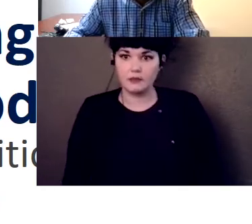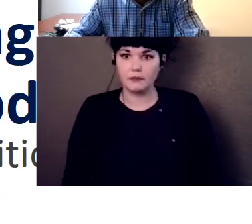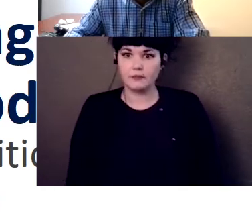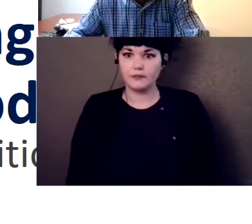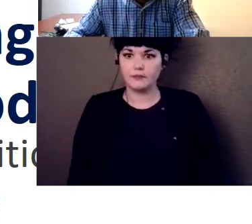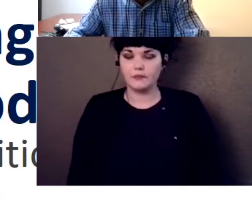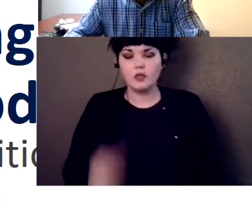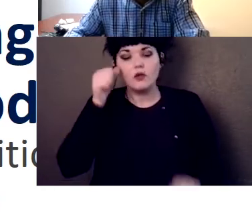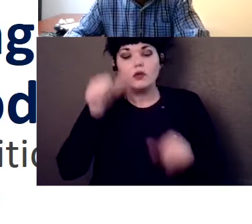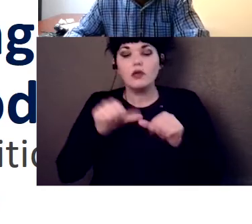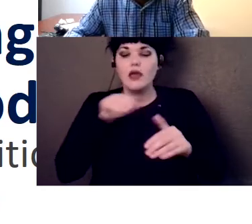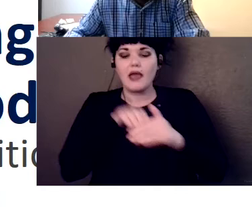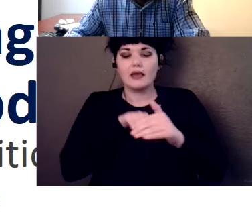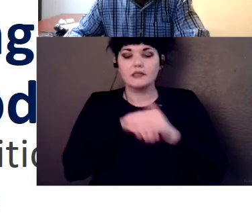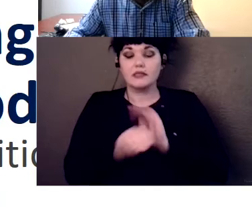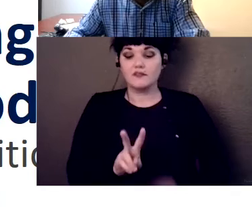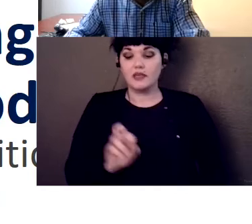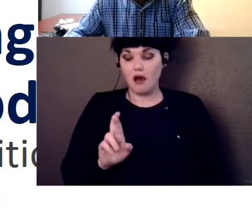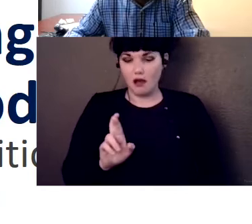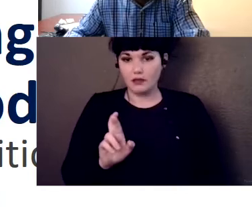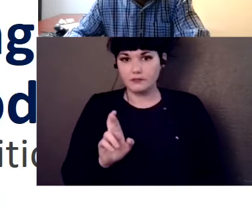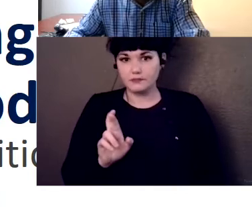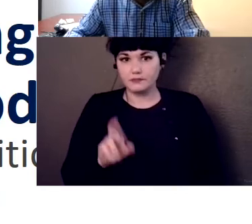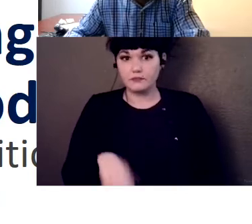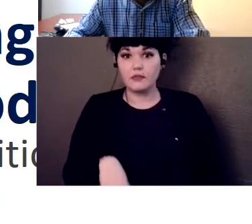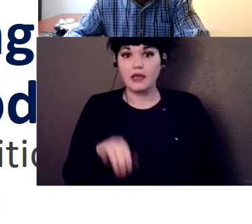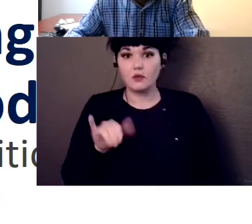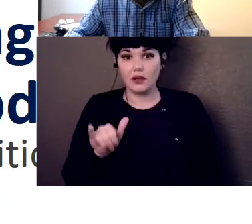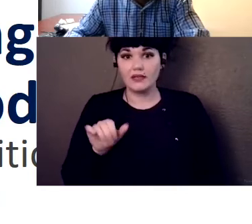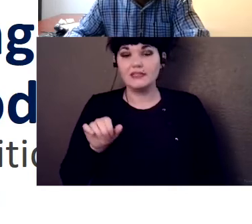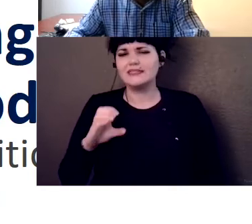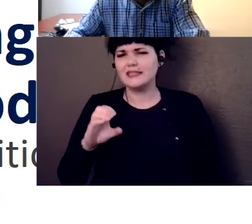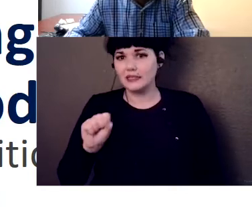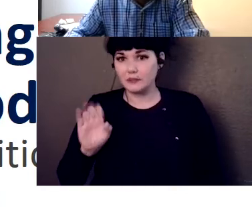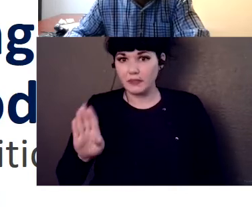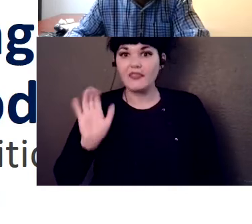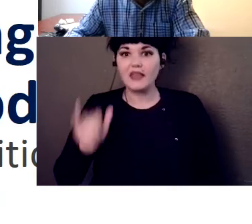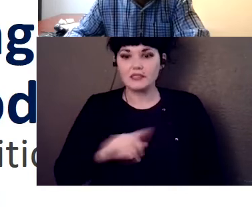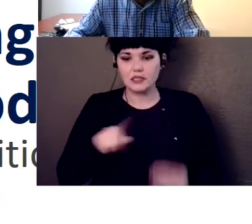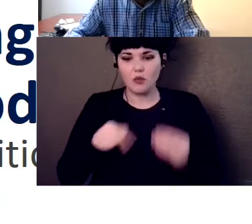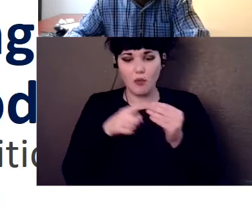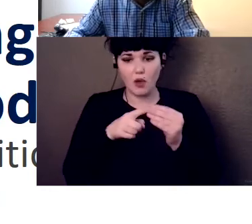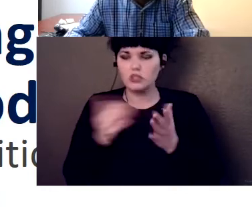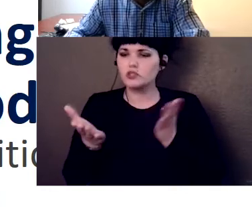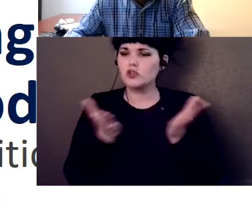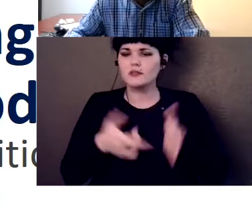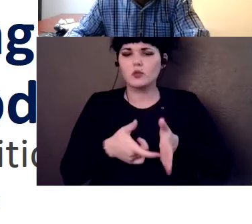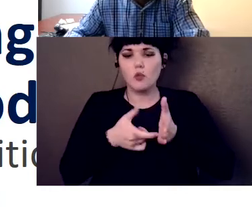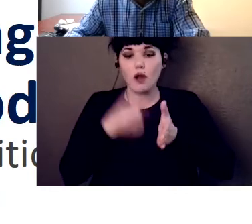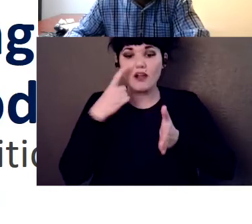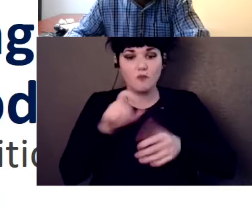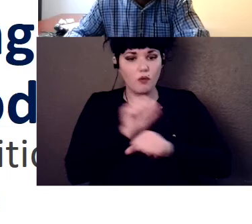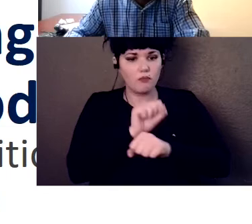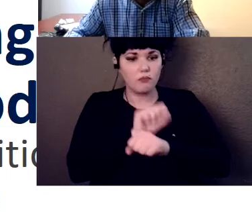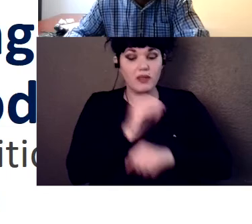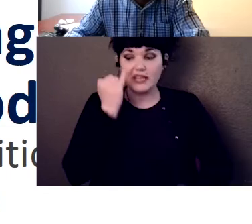Remember, the Access VR and NYCSB is about services needed to reach employment. If you need something from Access VR